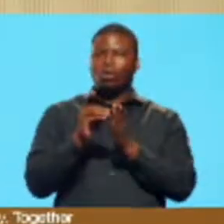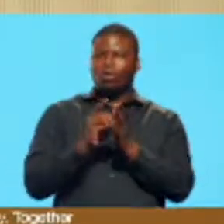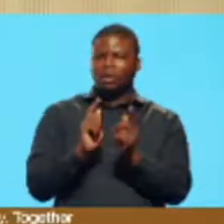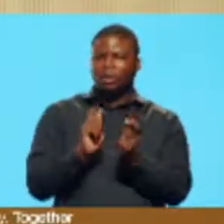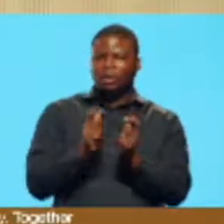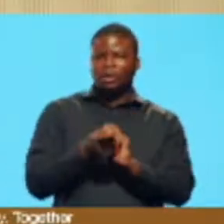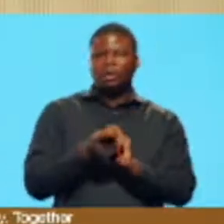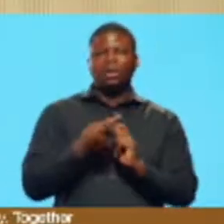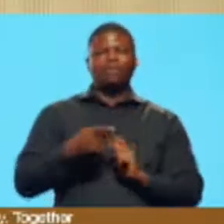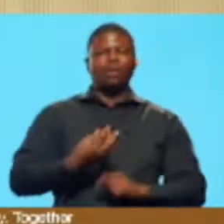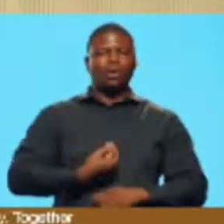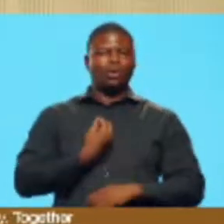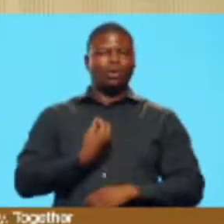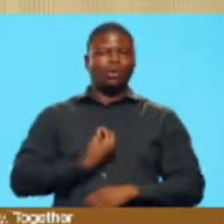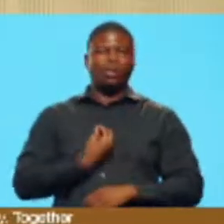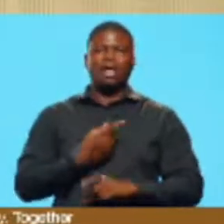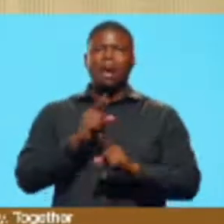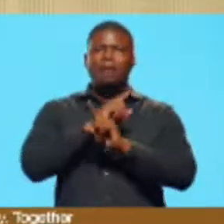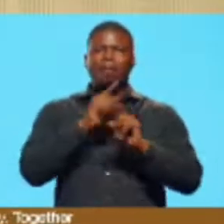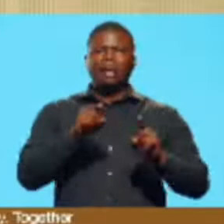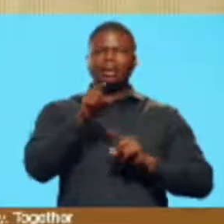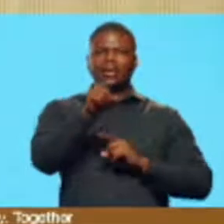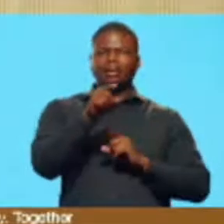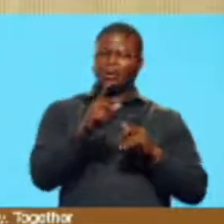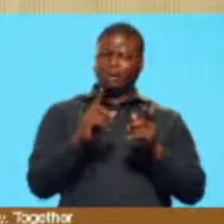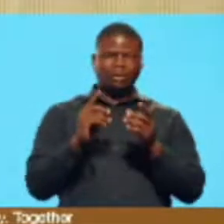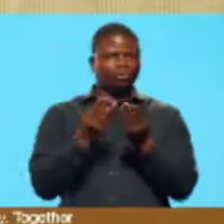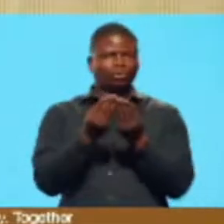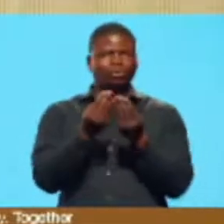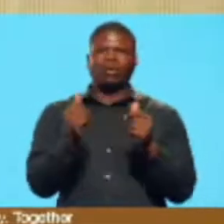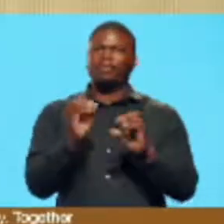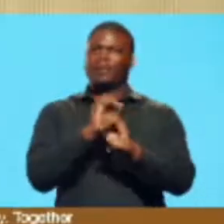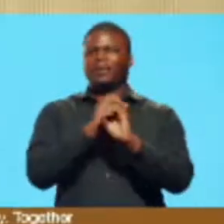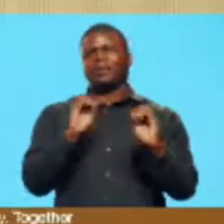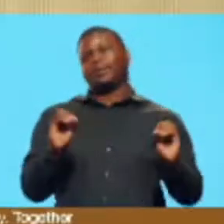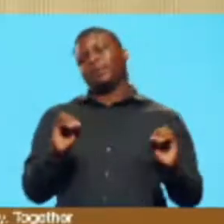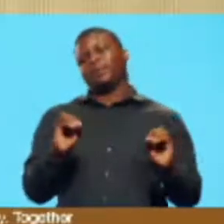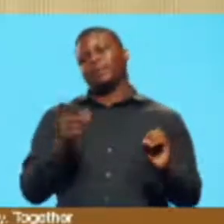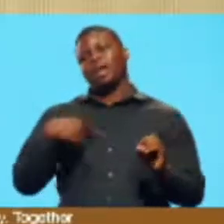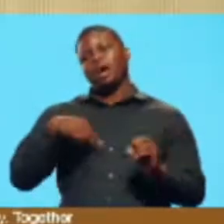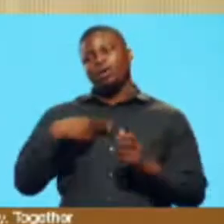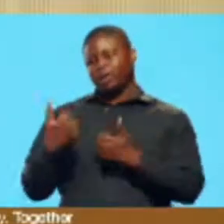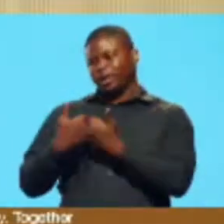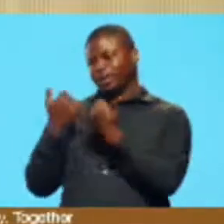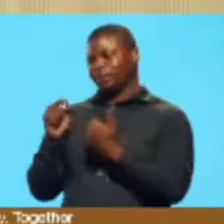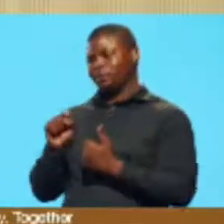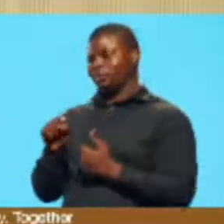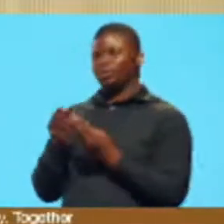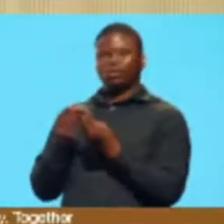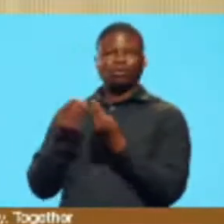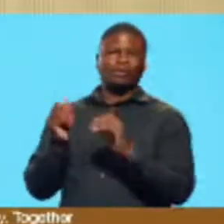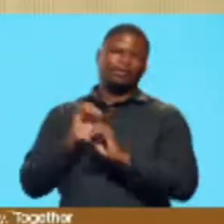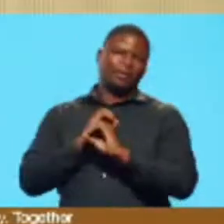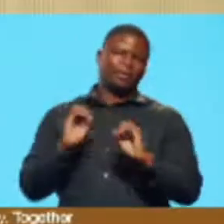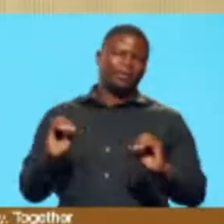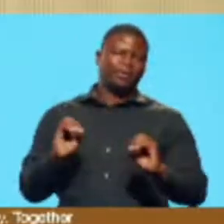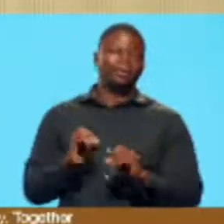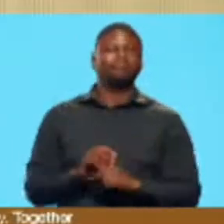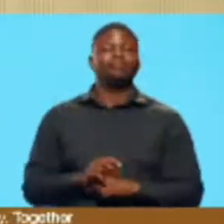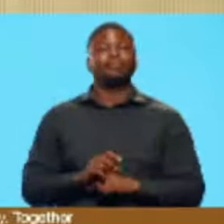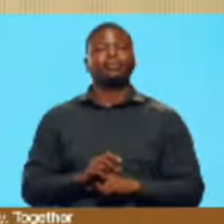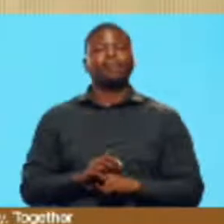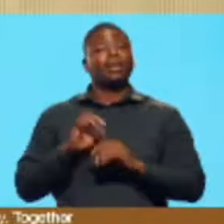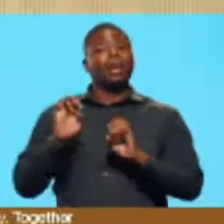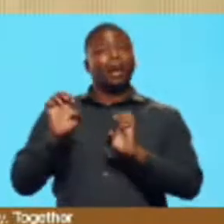but it's not going to address the challenge that we are facing. If our